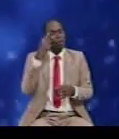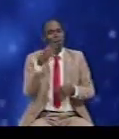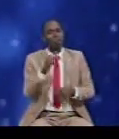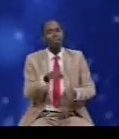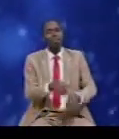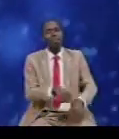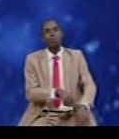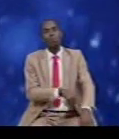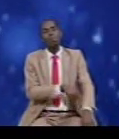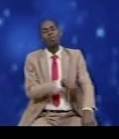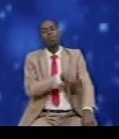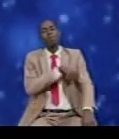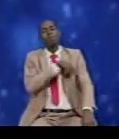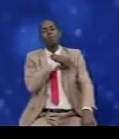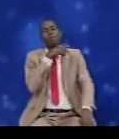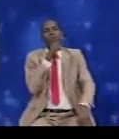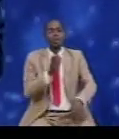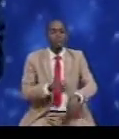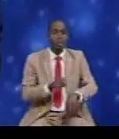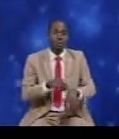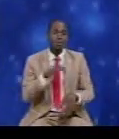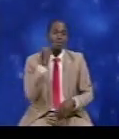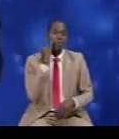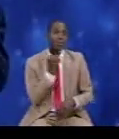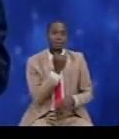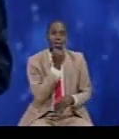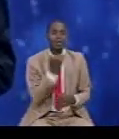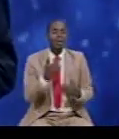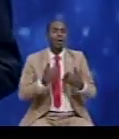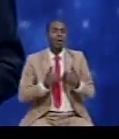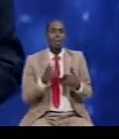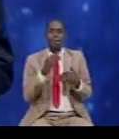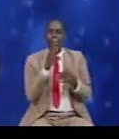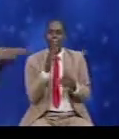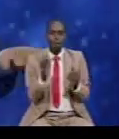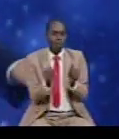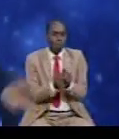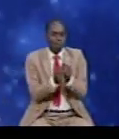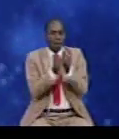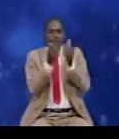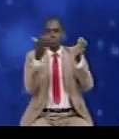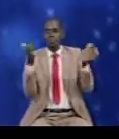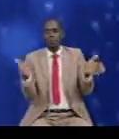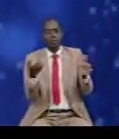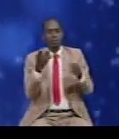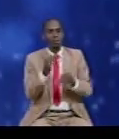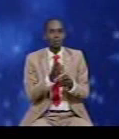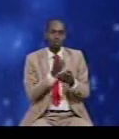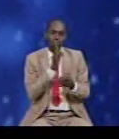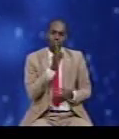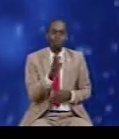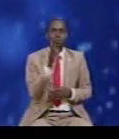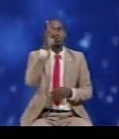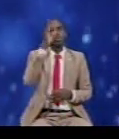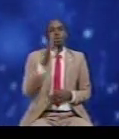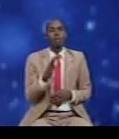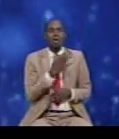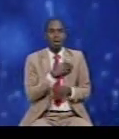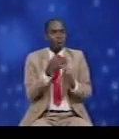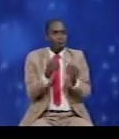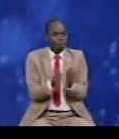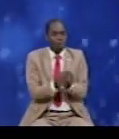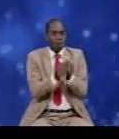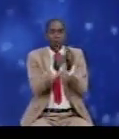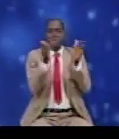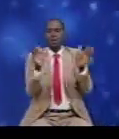long season, Israel had been without the true God, and without a